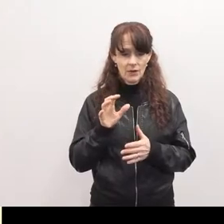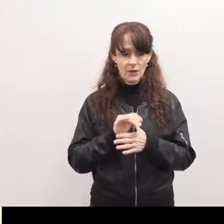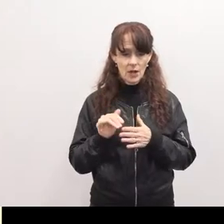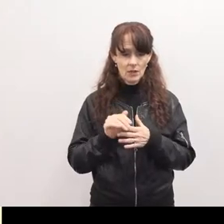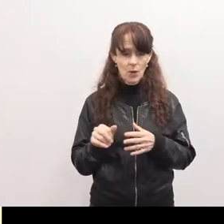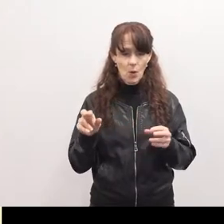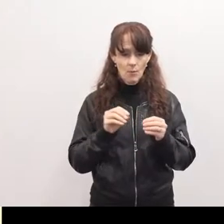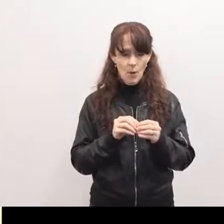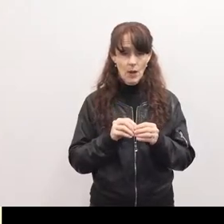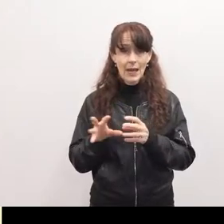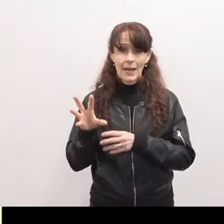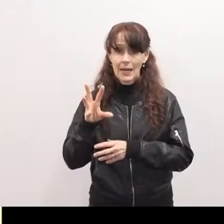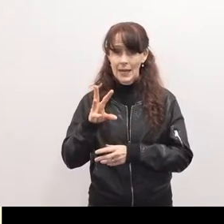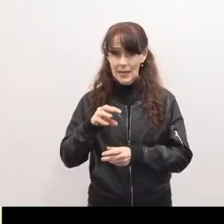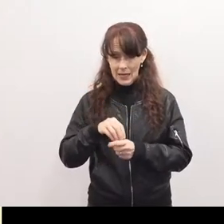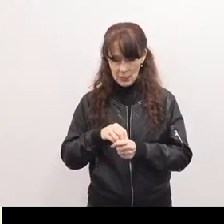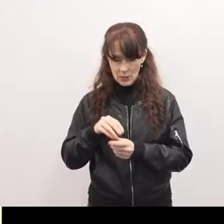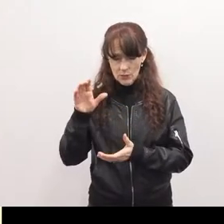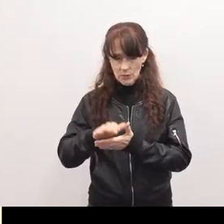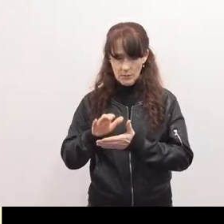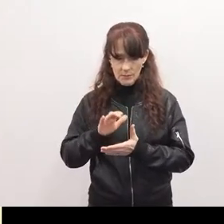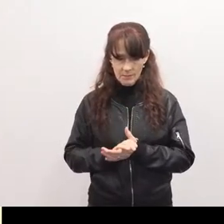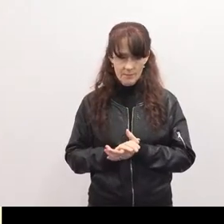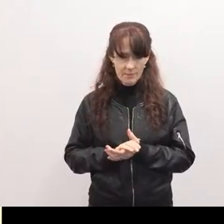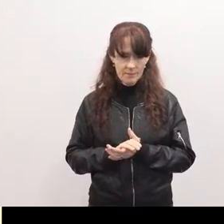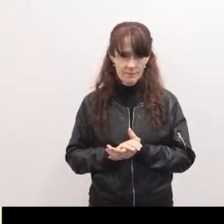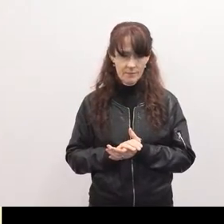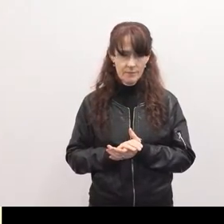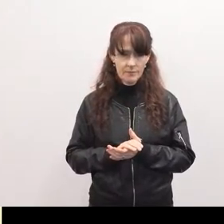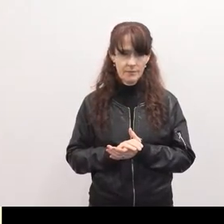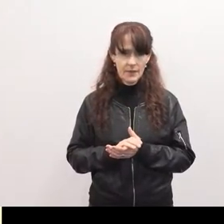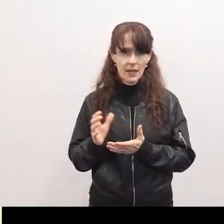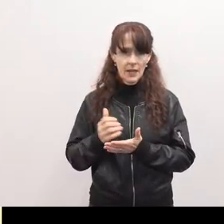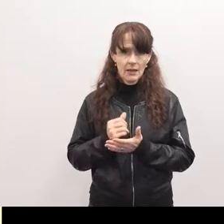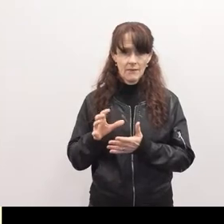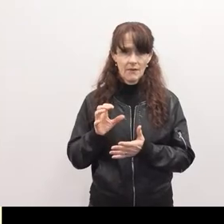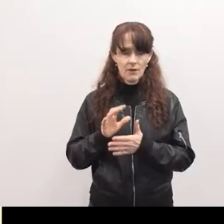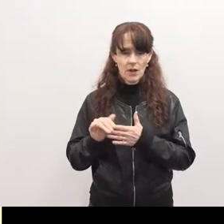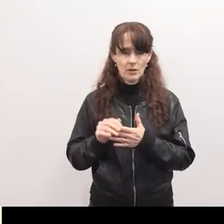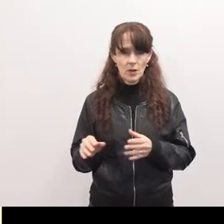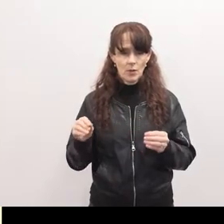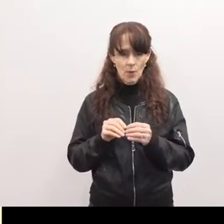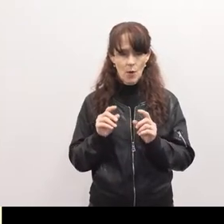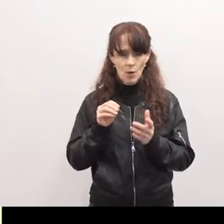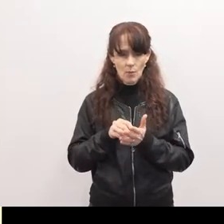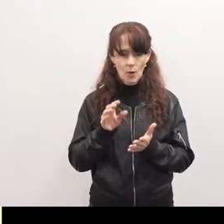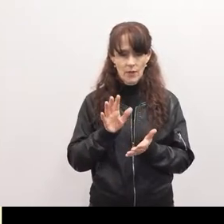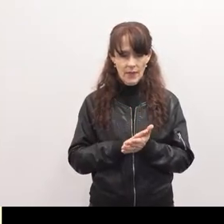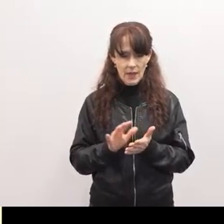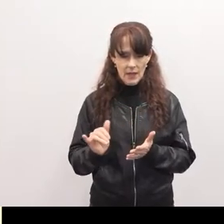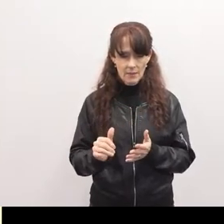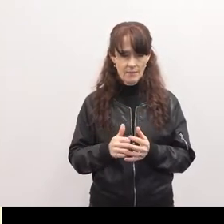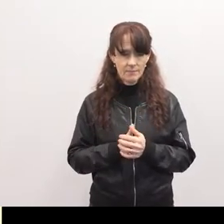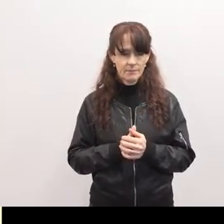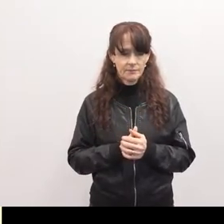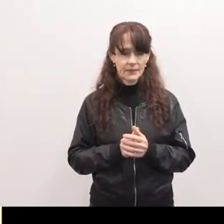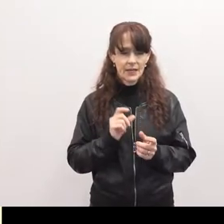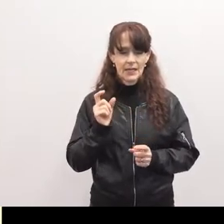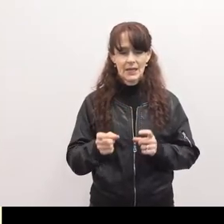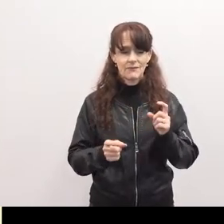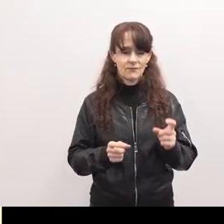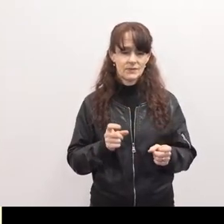$500 or more, and that also includes your spouse. If your spouse has income of $500 or more, you have to report that as well. And then